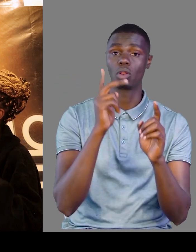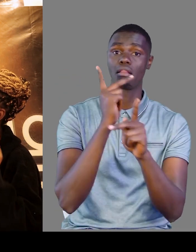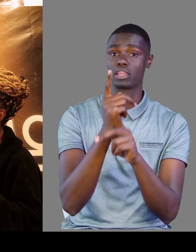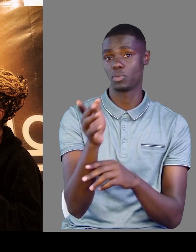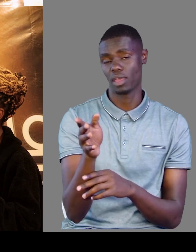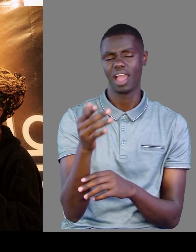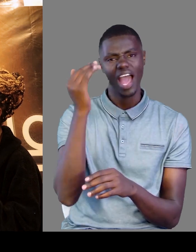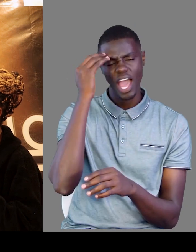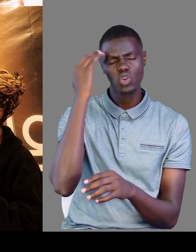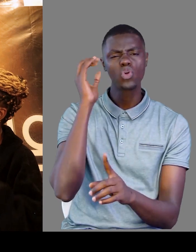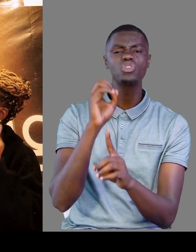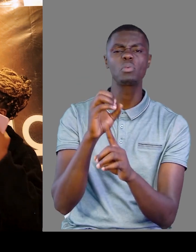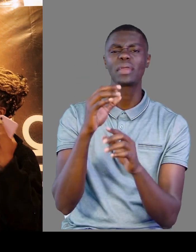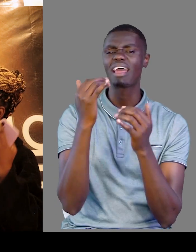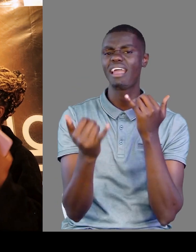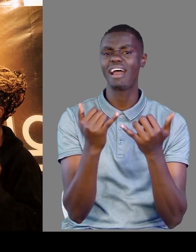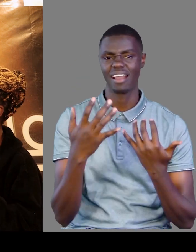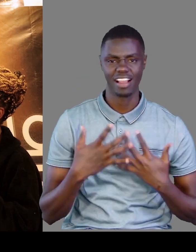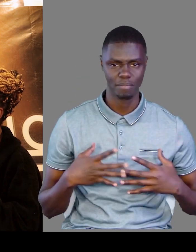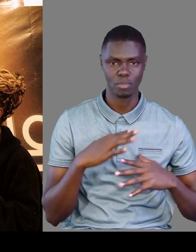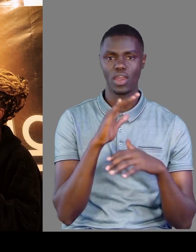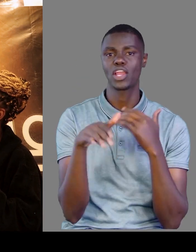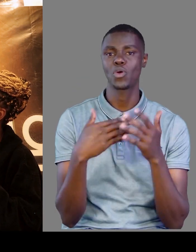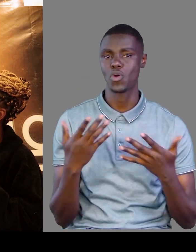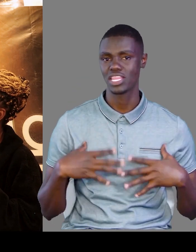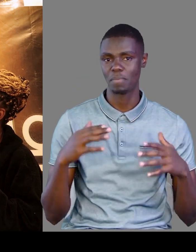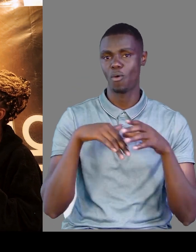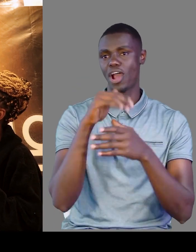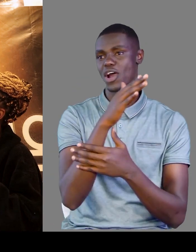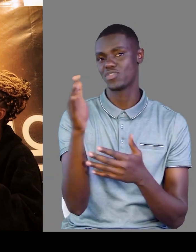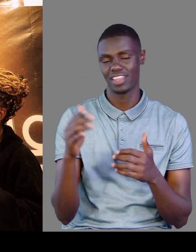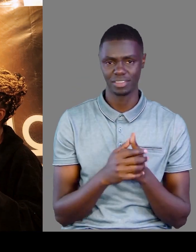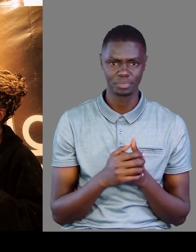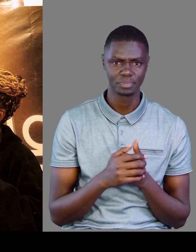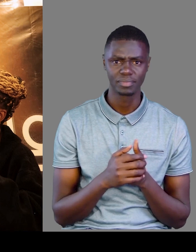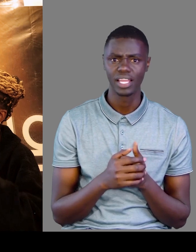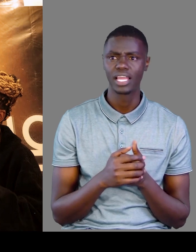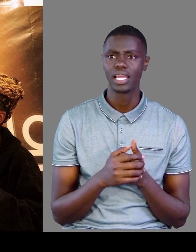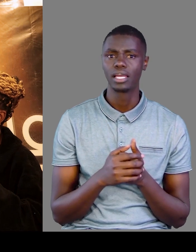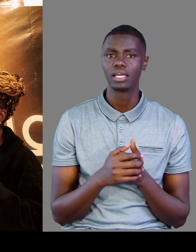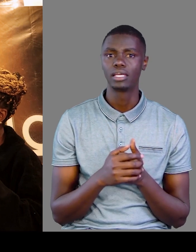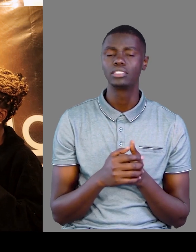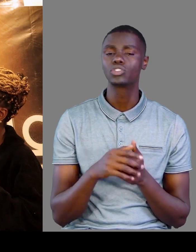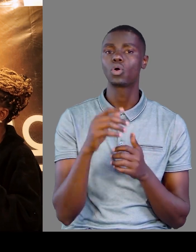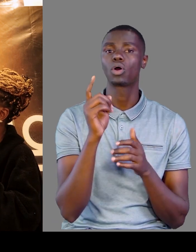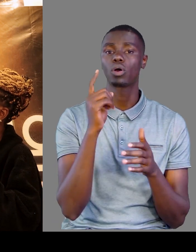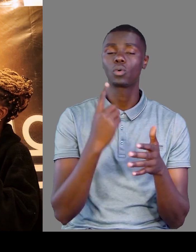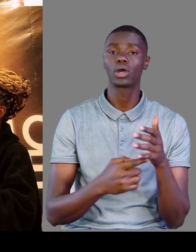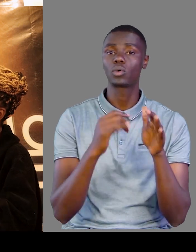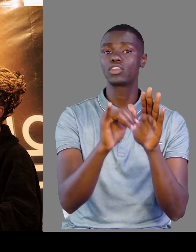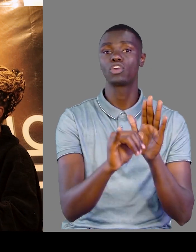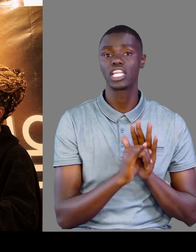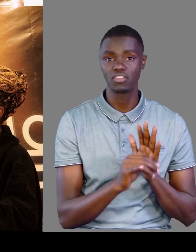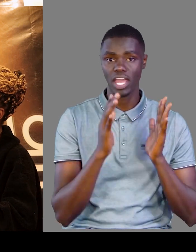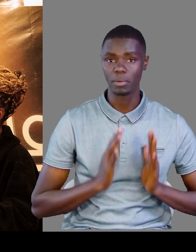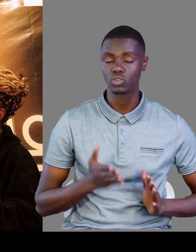mentor to so many young people and even older people out here. What do you look at when you identify someone who you want to